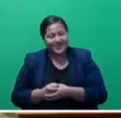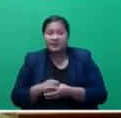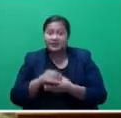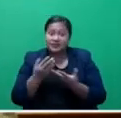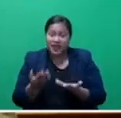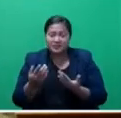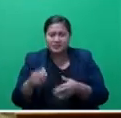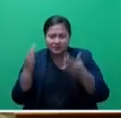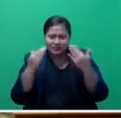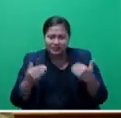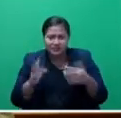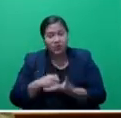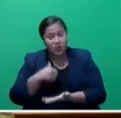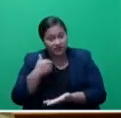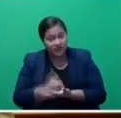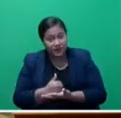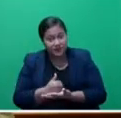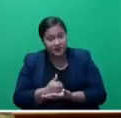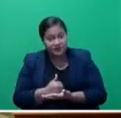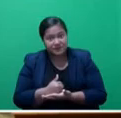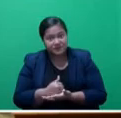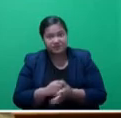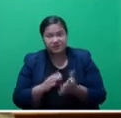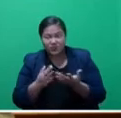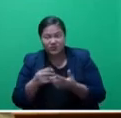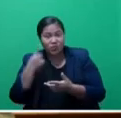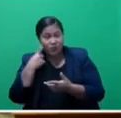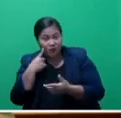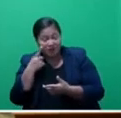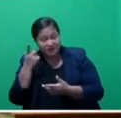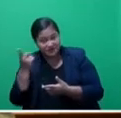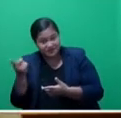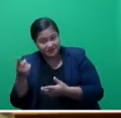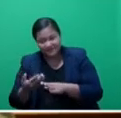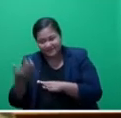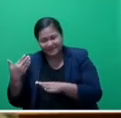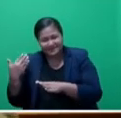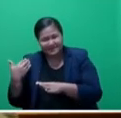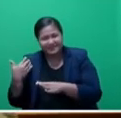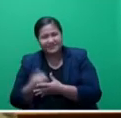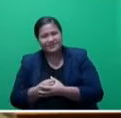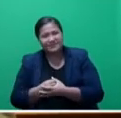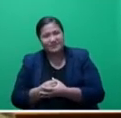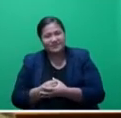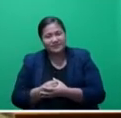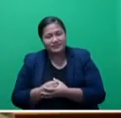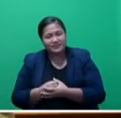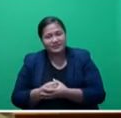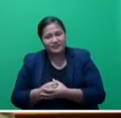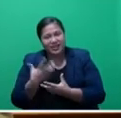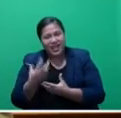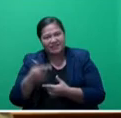Minister, confirm or deny whether the water at the Saukuru Dam in the recent past dry spell was indeed 7